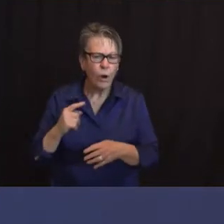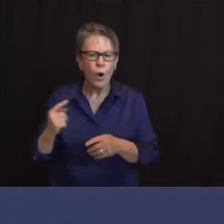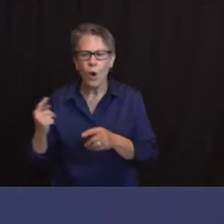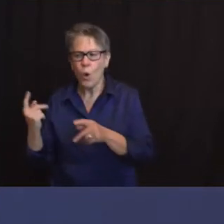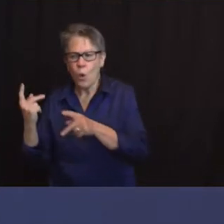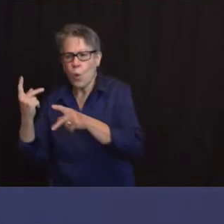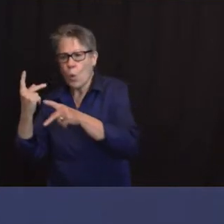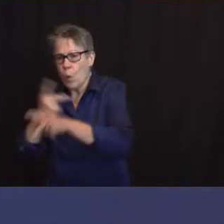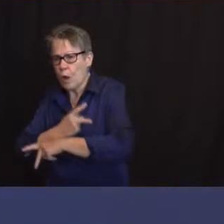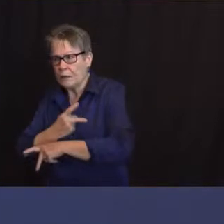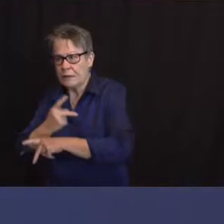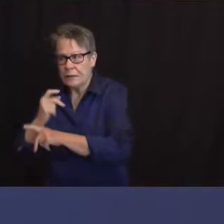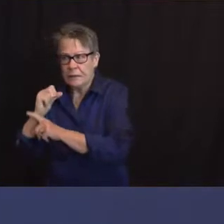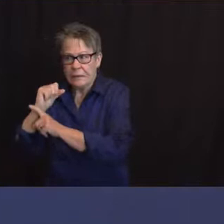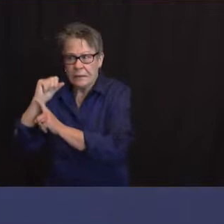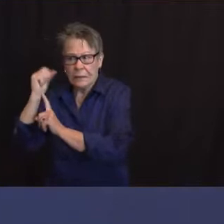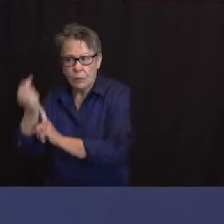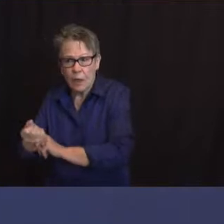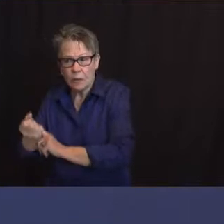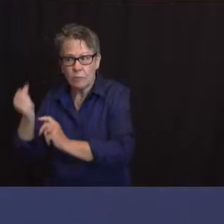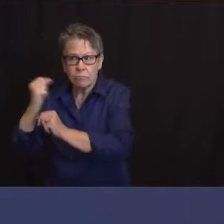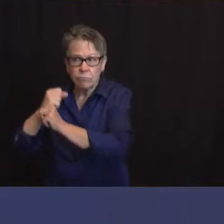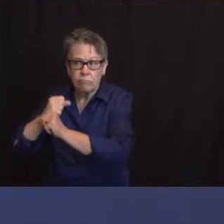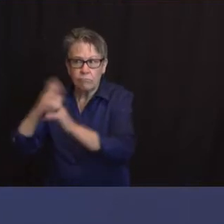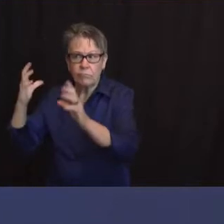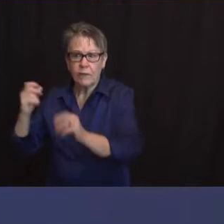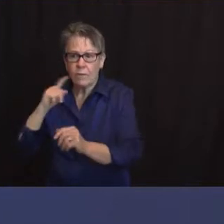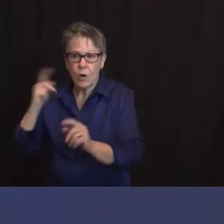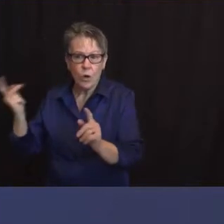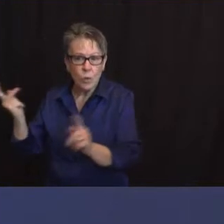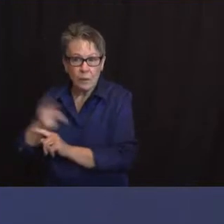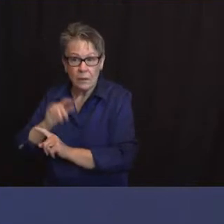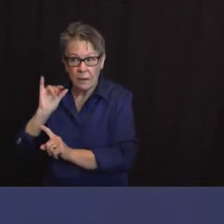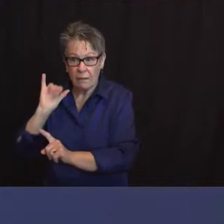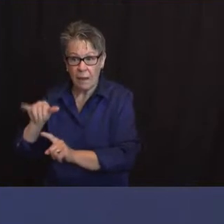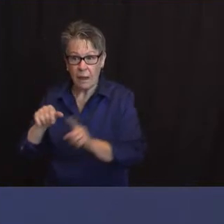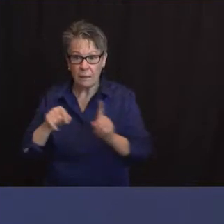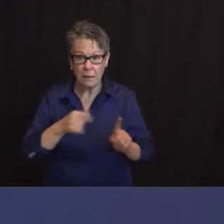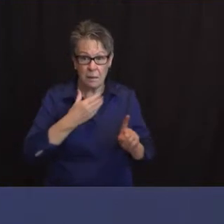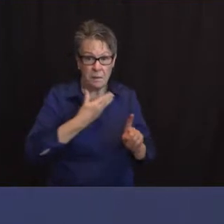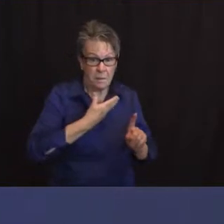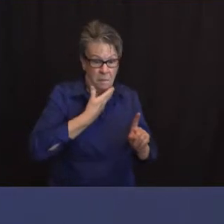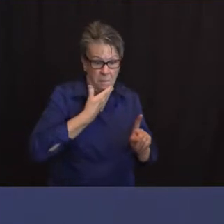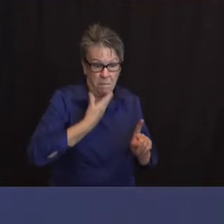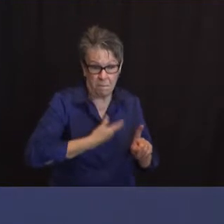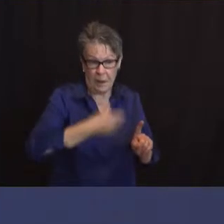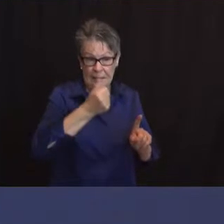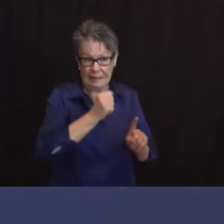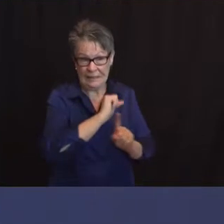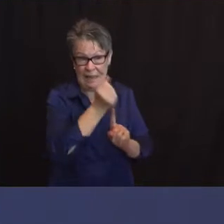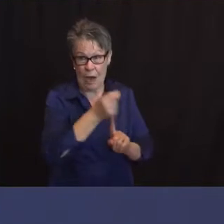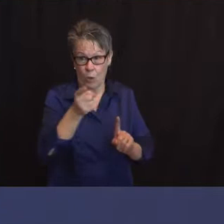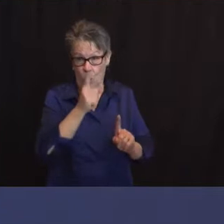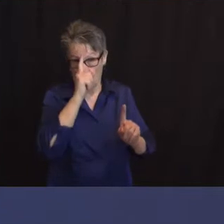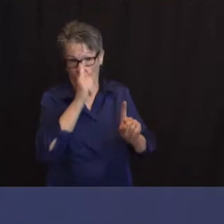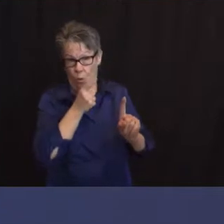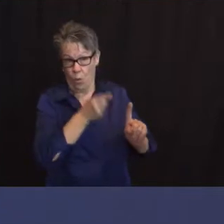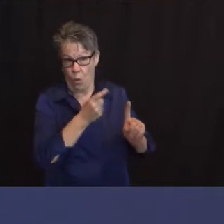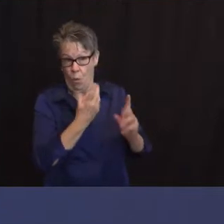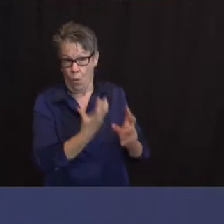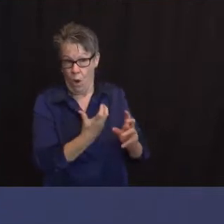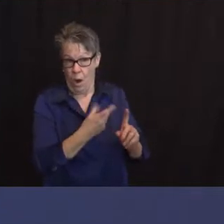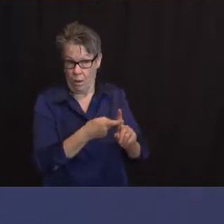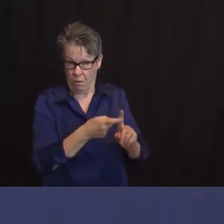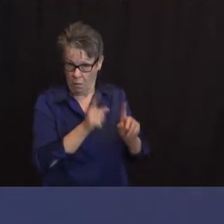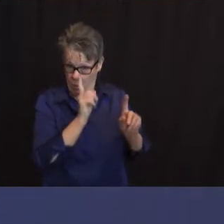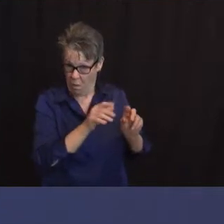feasible? Given, for example, current hospitalization or already exceed what that model says it would